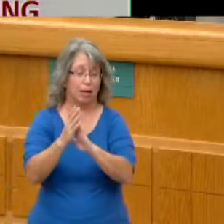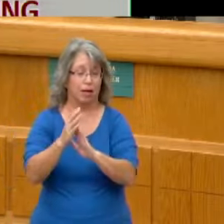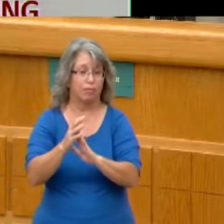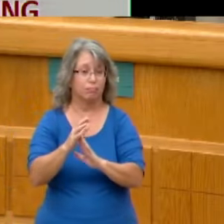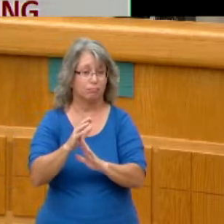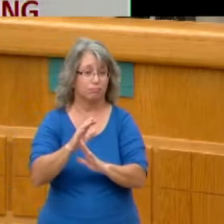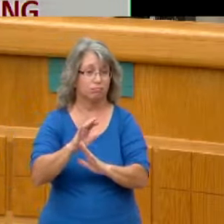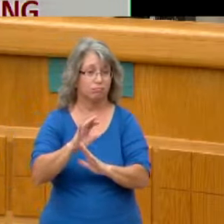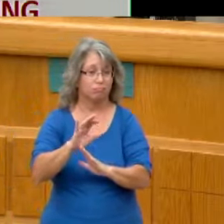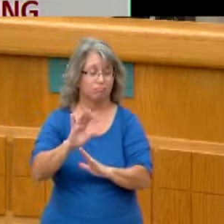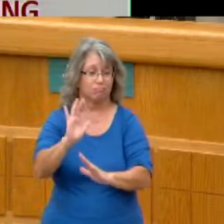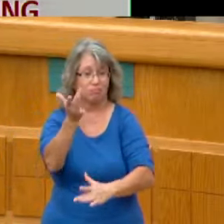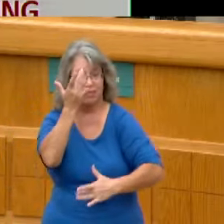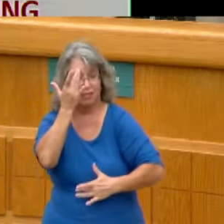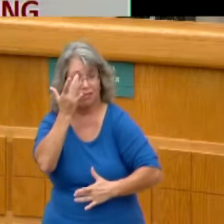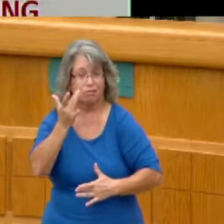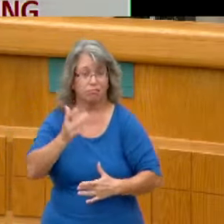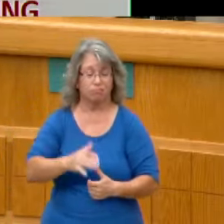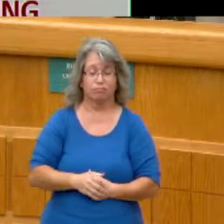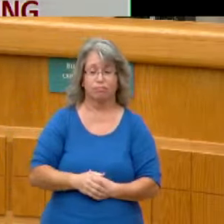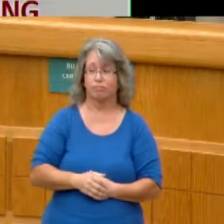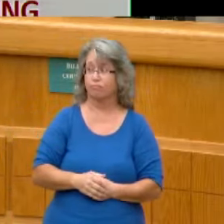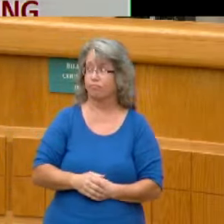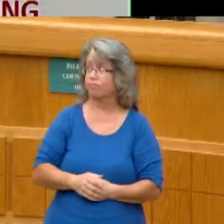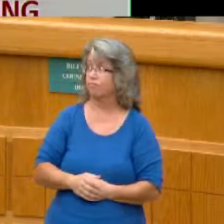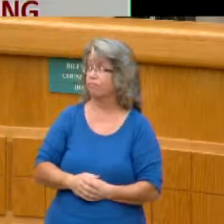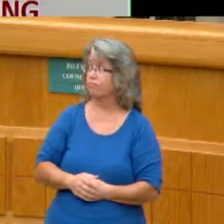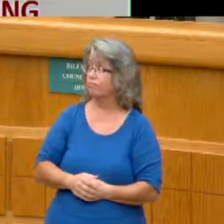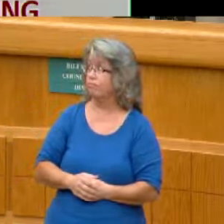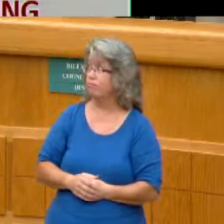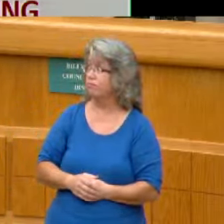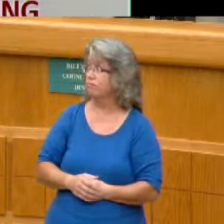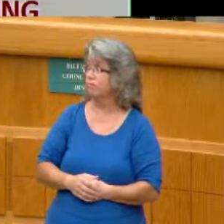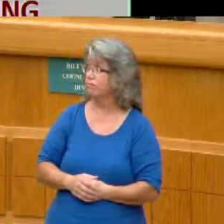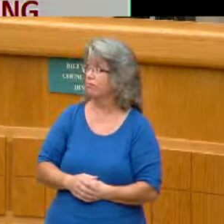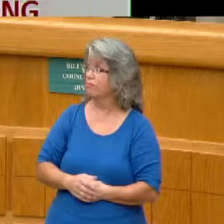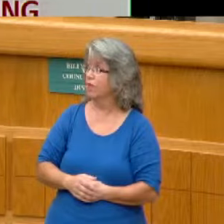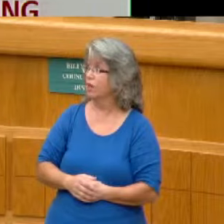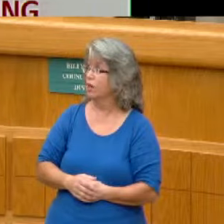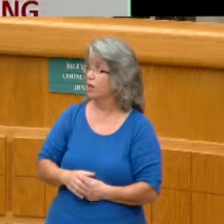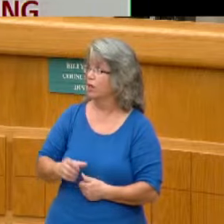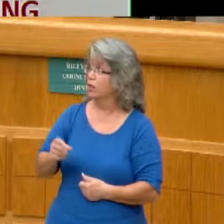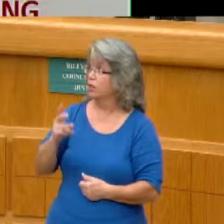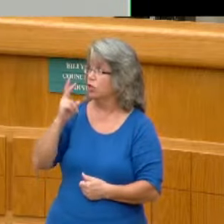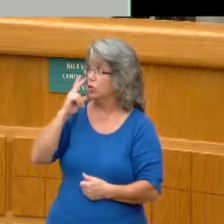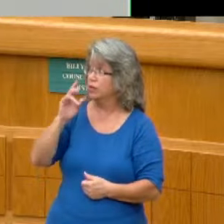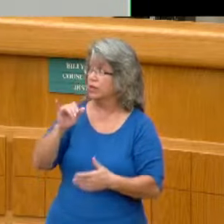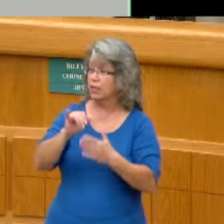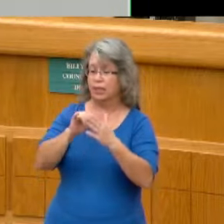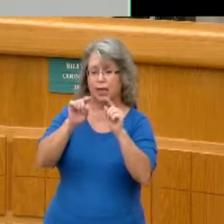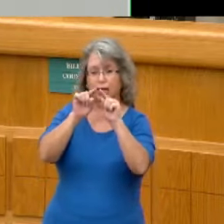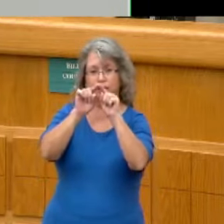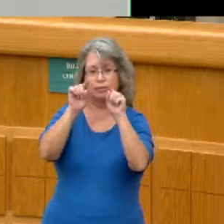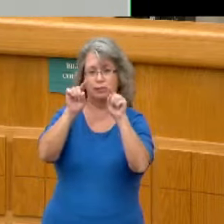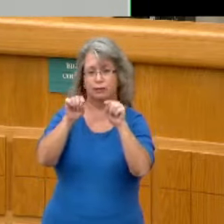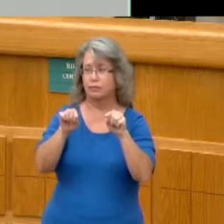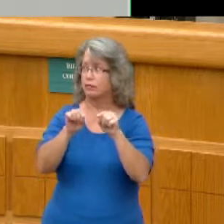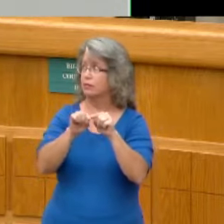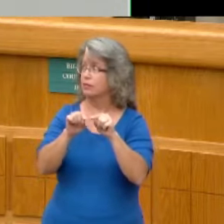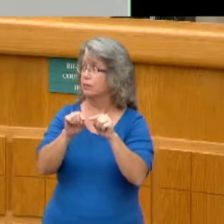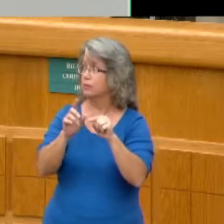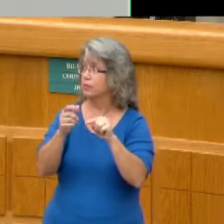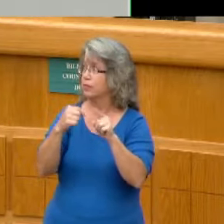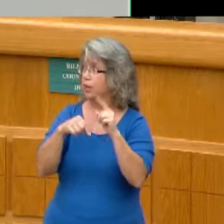by increasing that transmission rate. And the, I forgot I had this. So right there, you can see that little bump up.